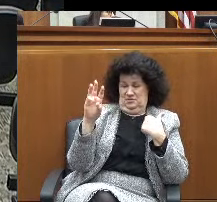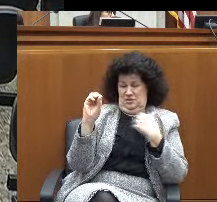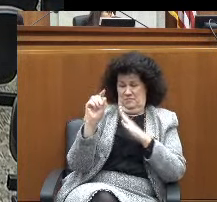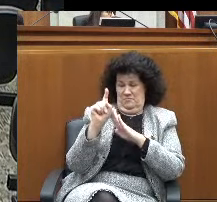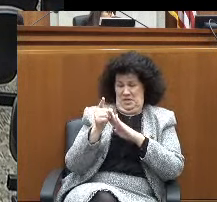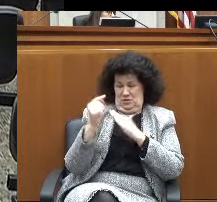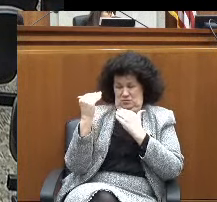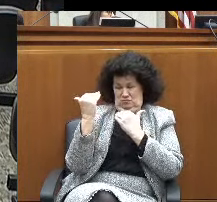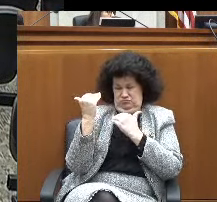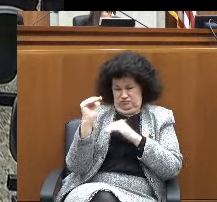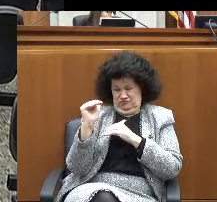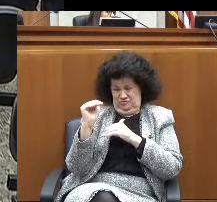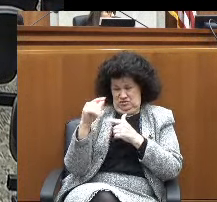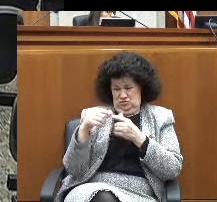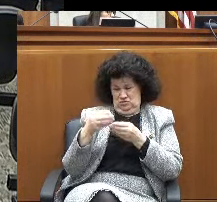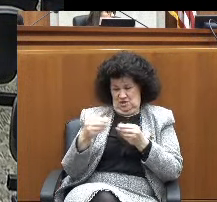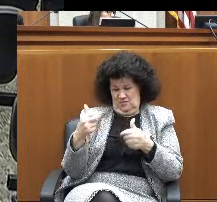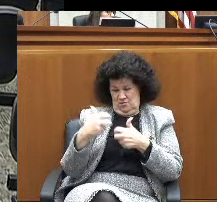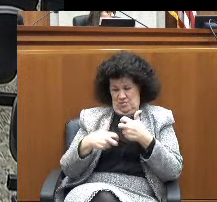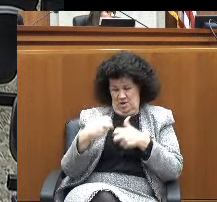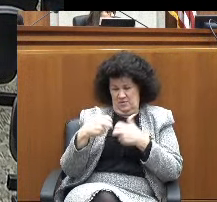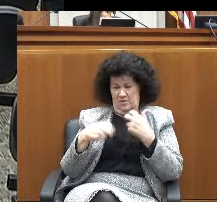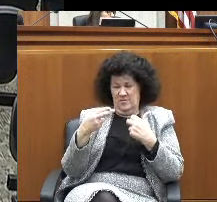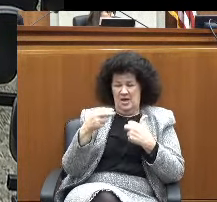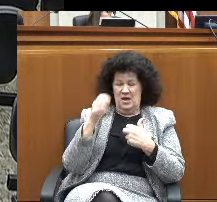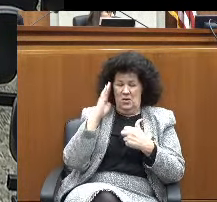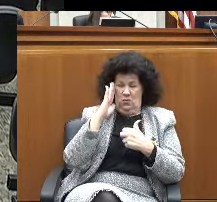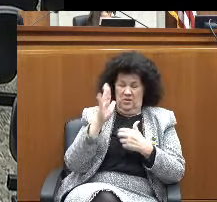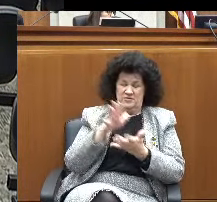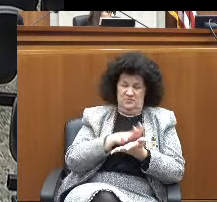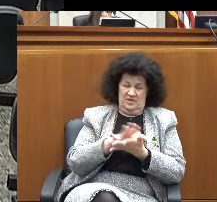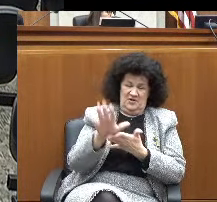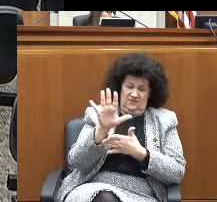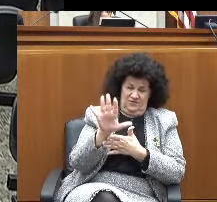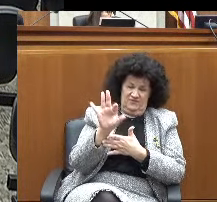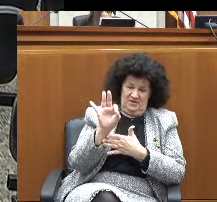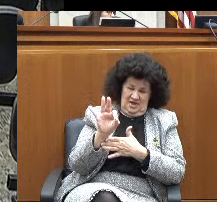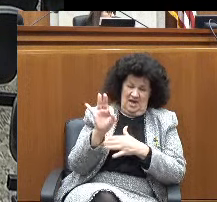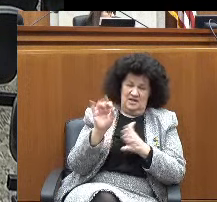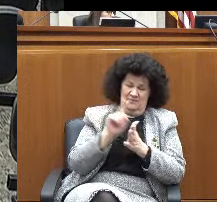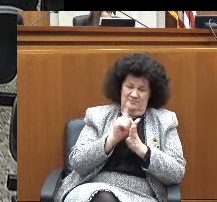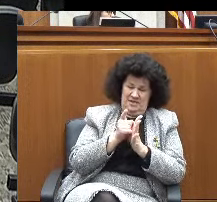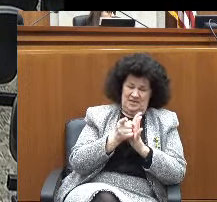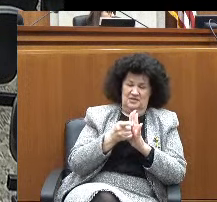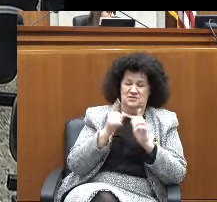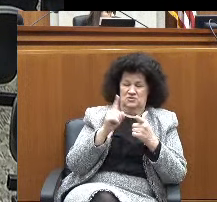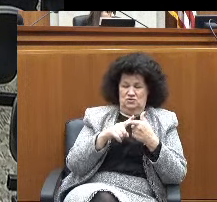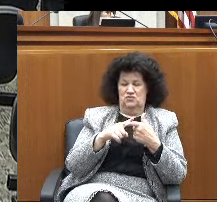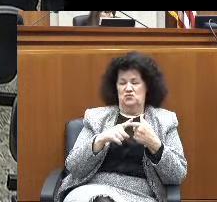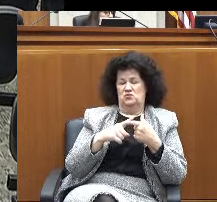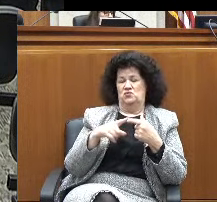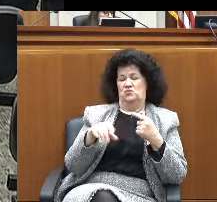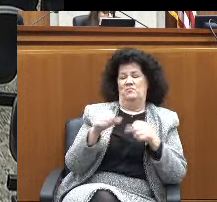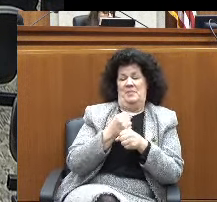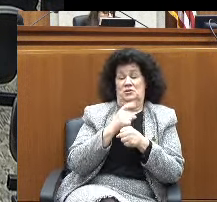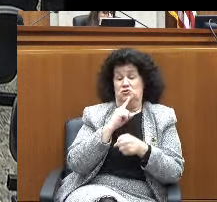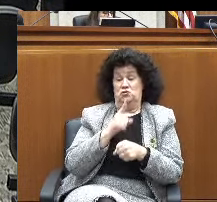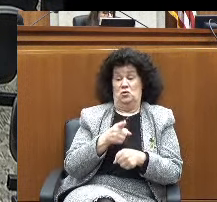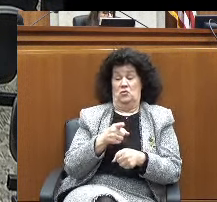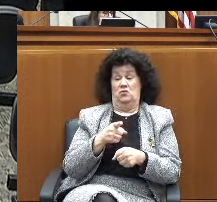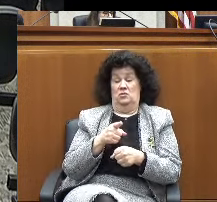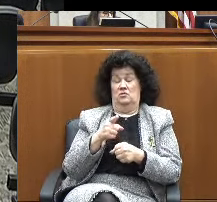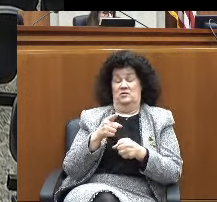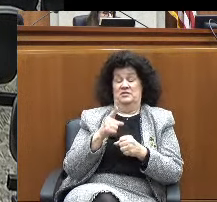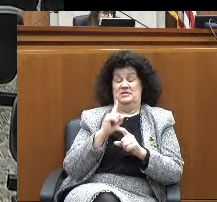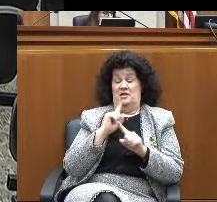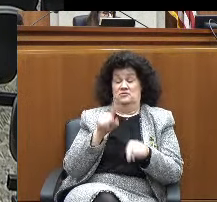we're asking, and do we feel like we're getting the information we absolutely need? So on the next agenda item, we're going to talk about some of